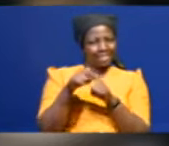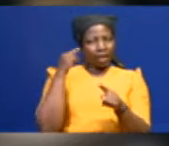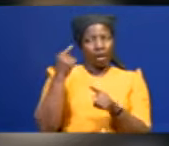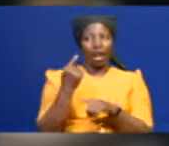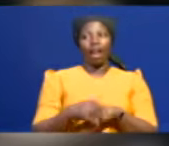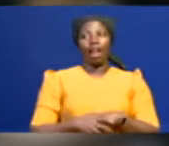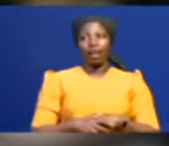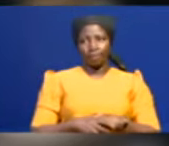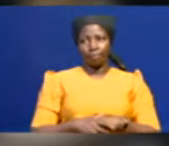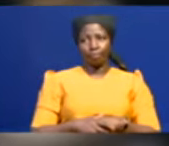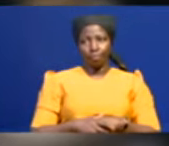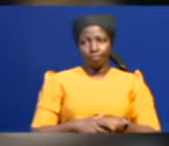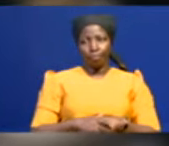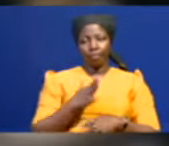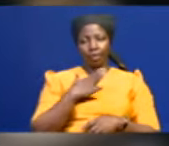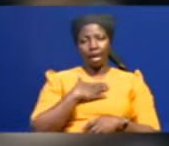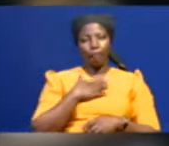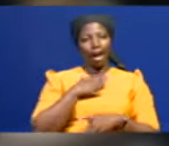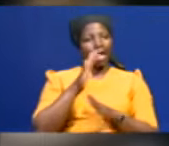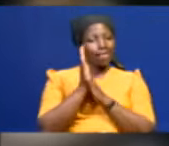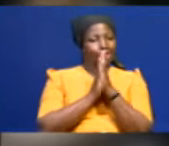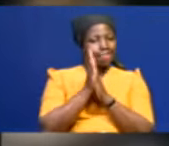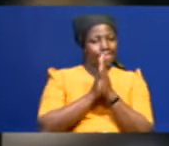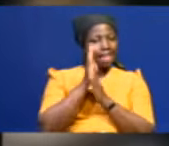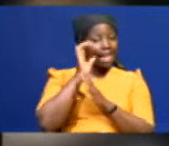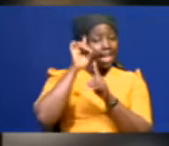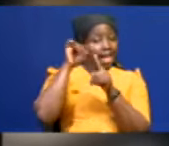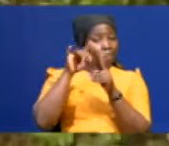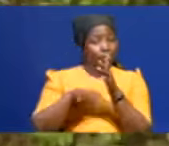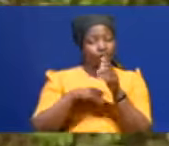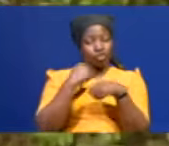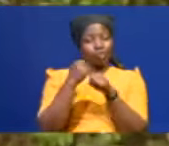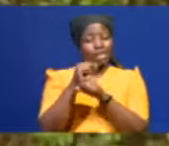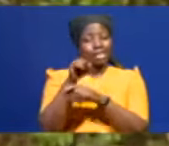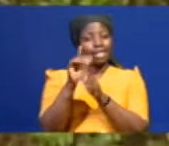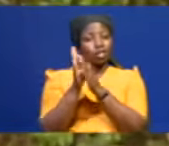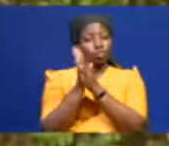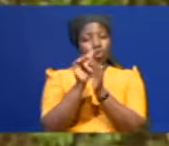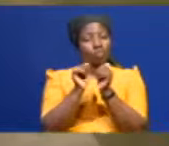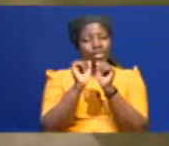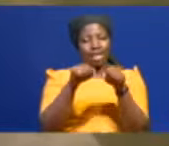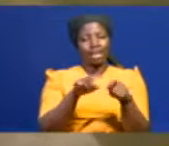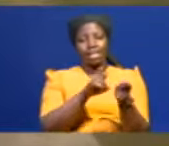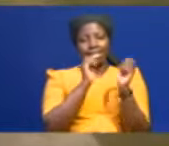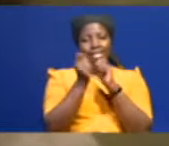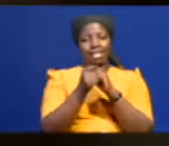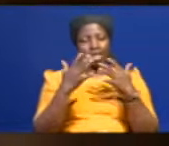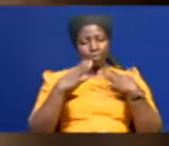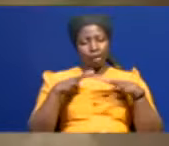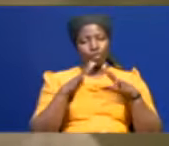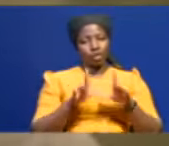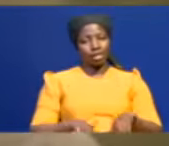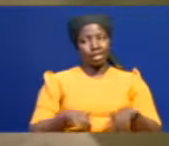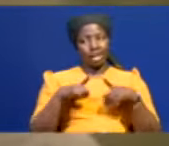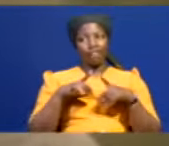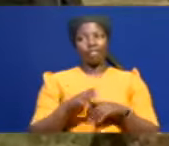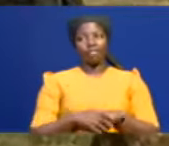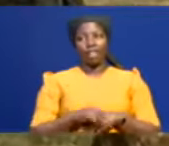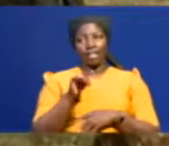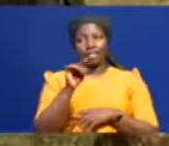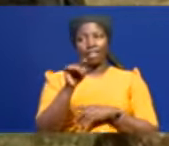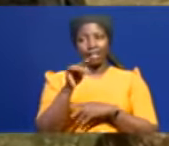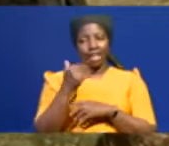desire and inspiration was to make it a story that can transform people's lives. The cast comprises